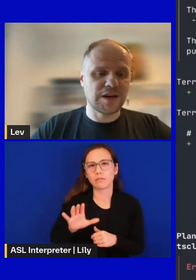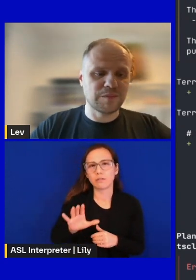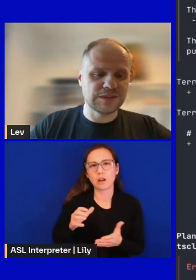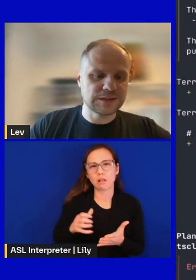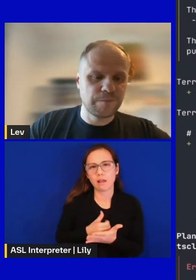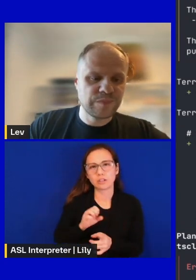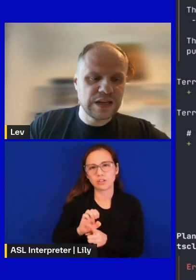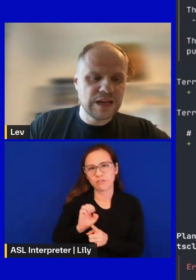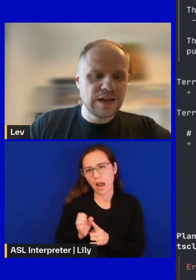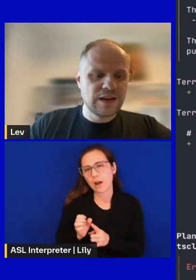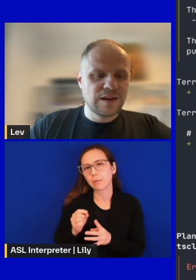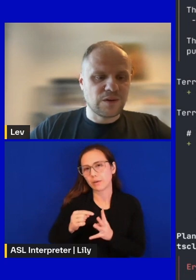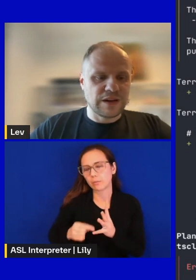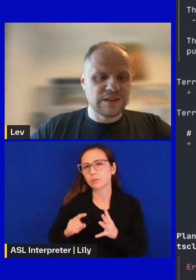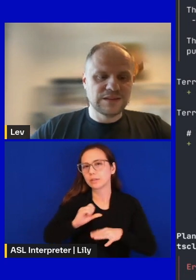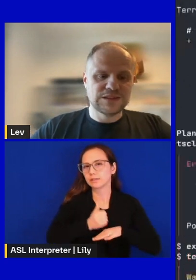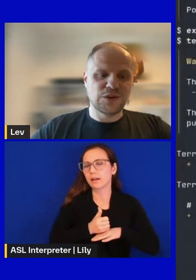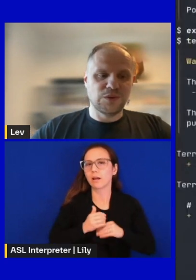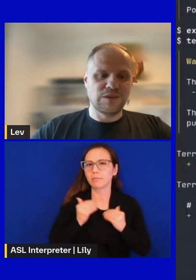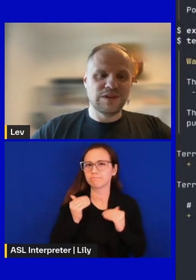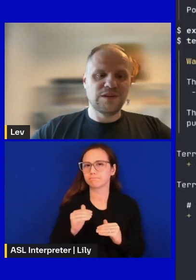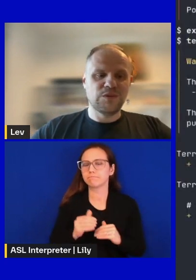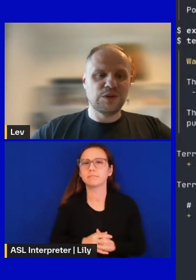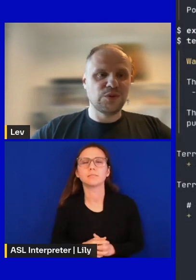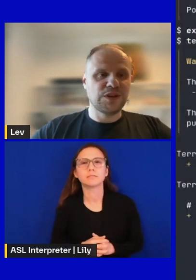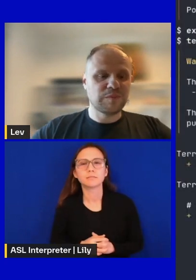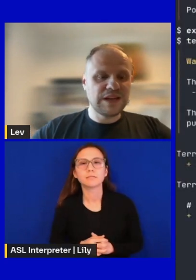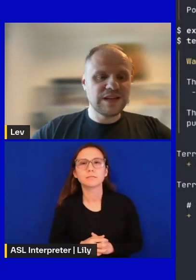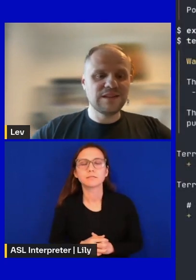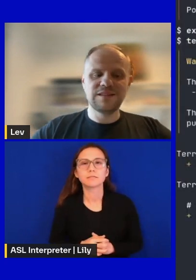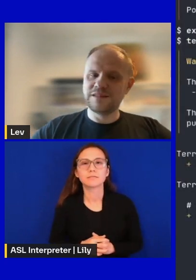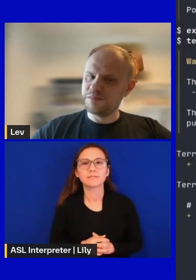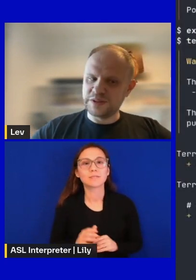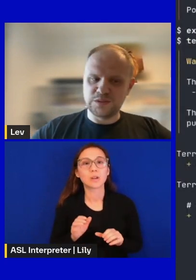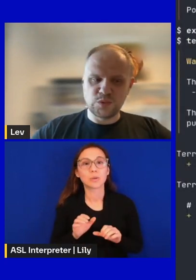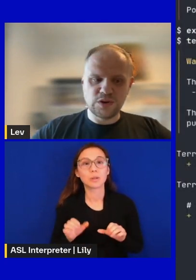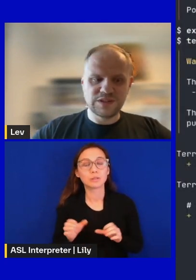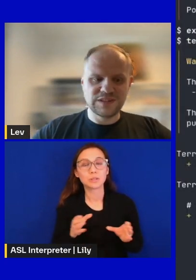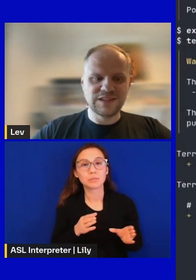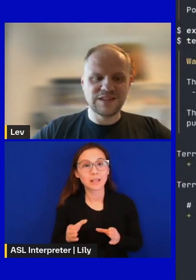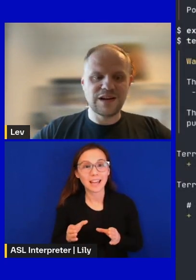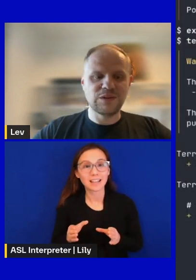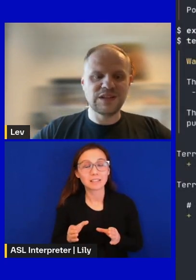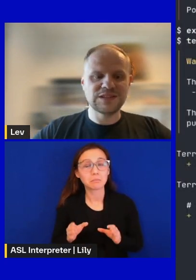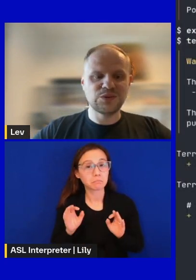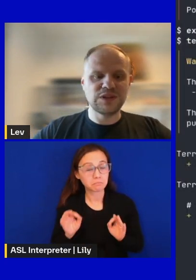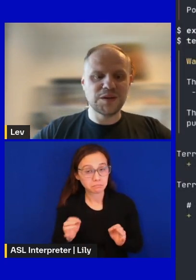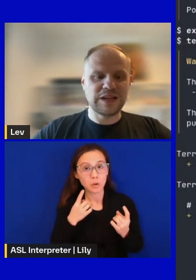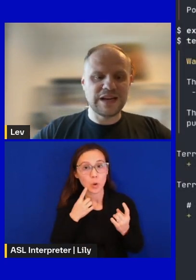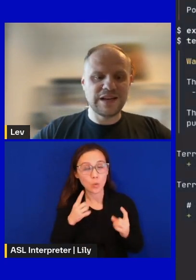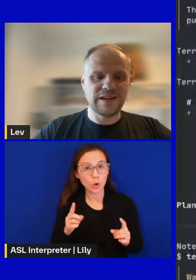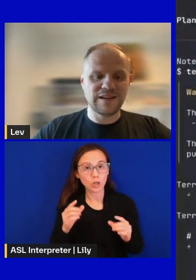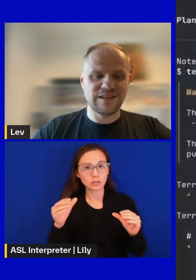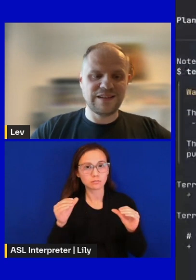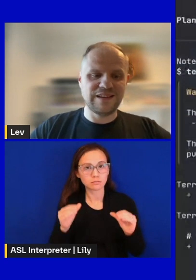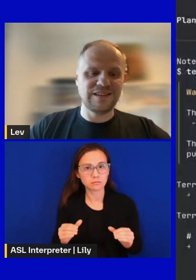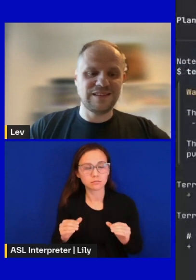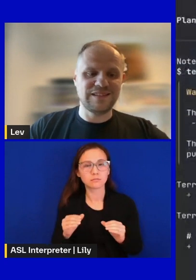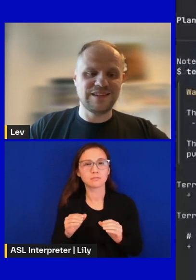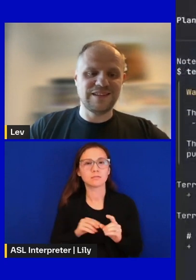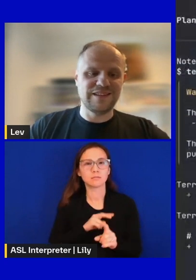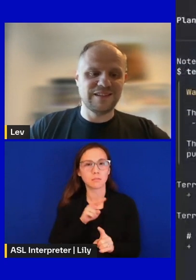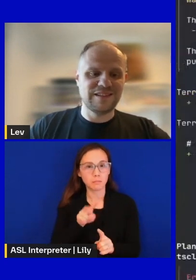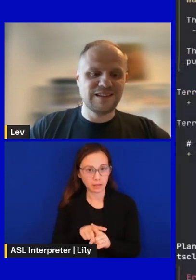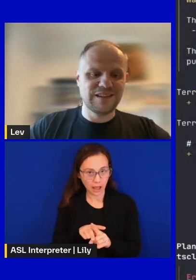environment variables. All right, so we're doing plan worked. Now let's do the apply,